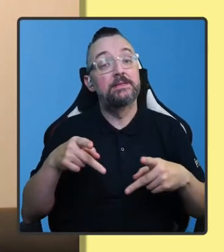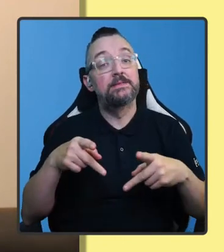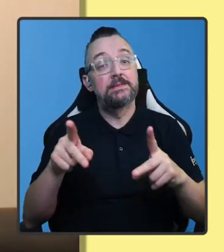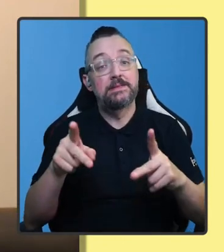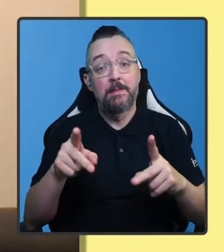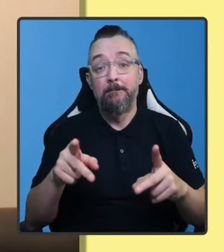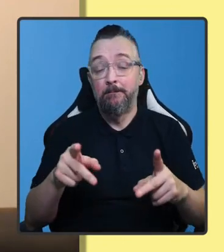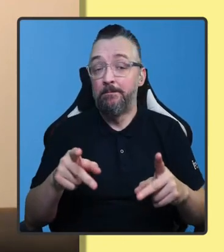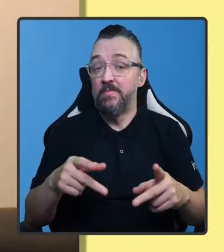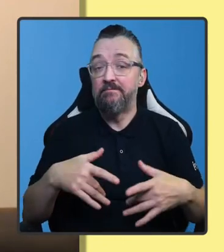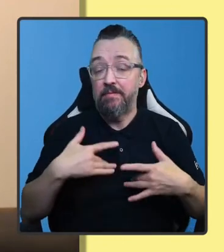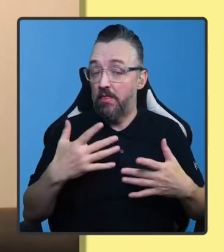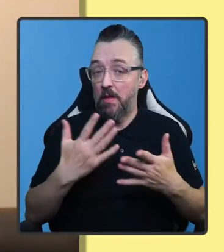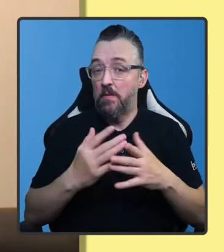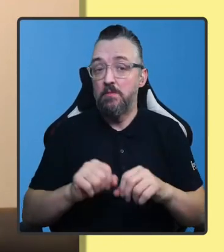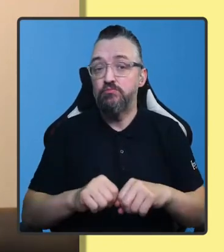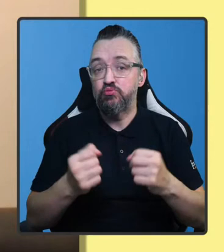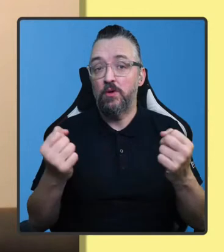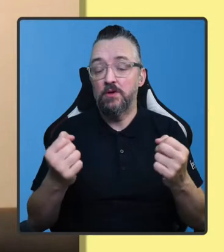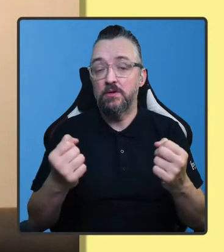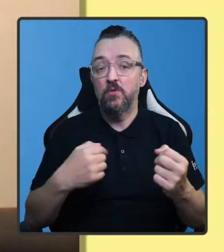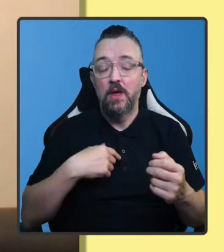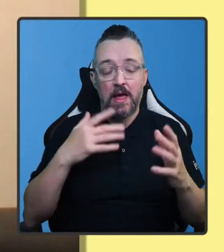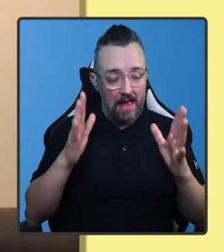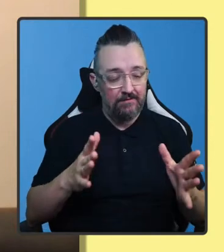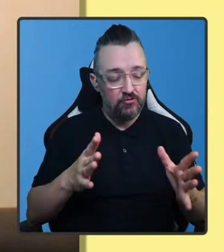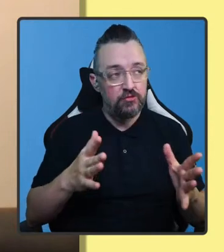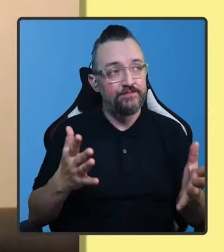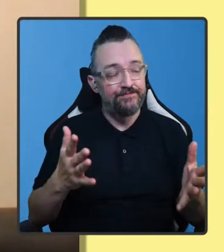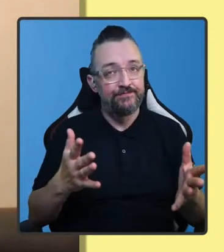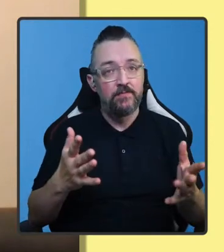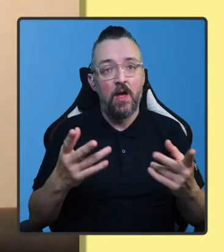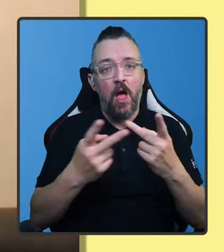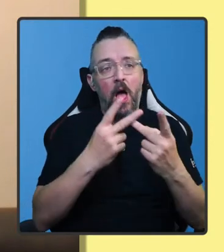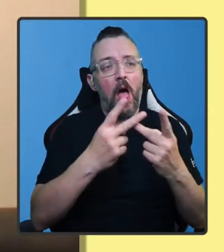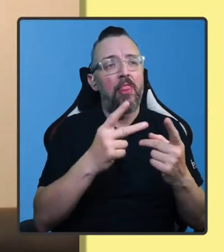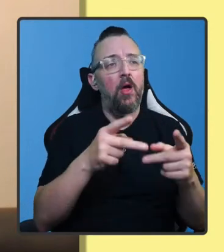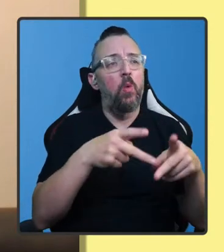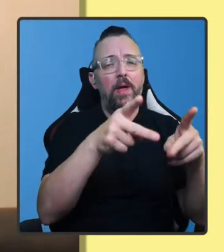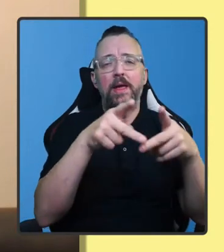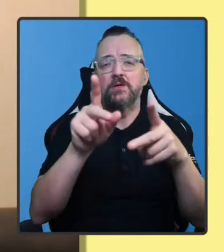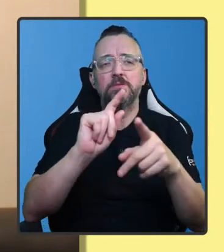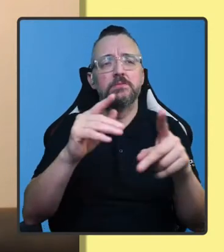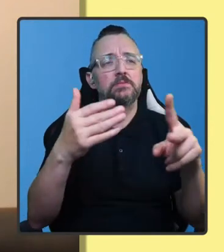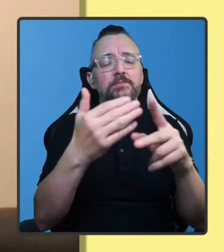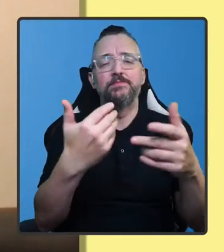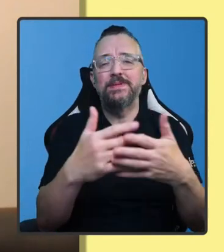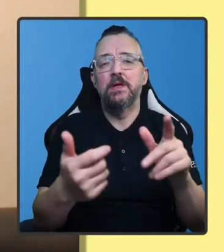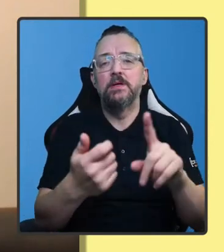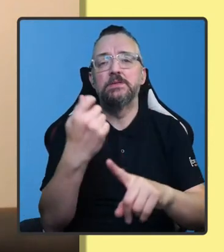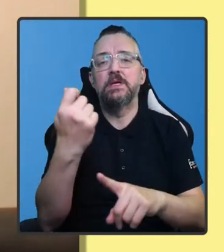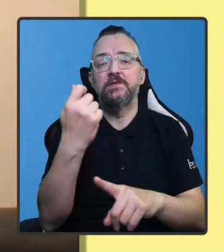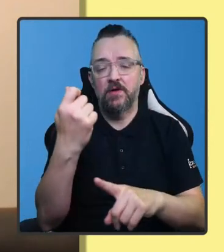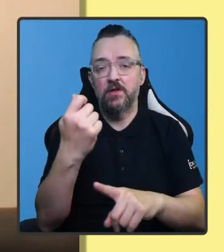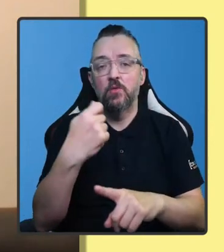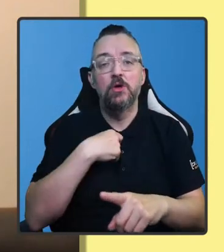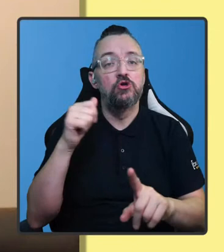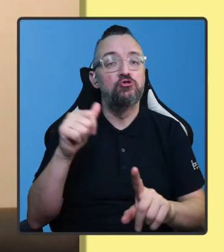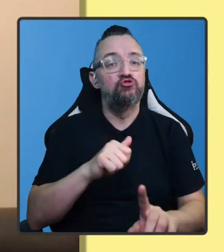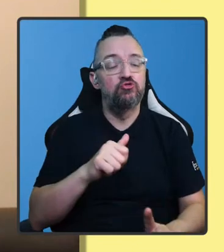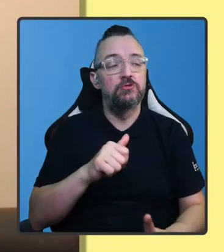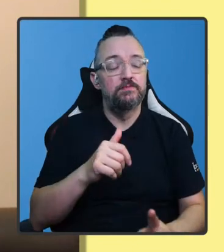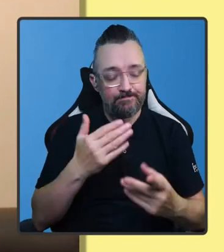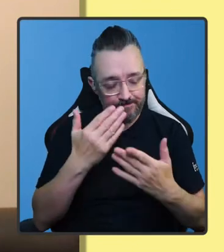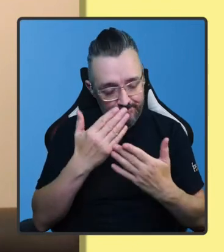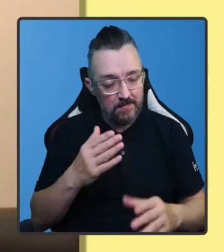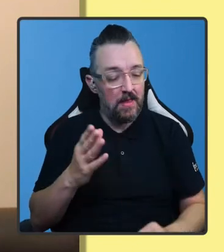broken, we should have the humility to look at other approaches that have been more successful. We should have the humility to listen. Listen